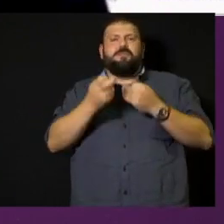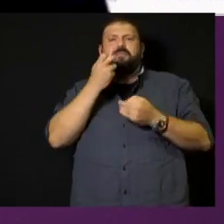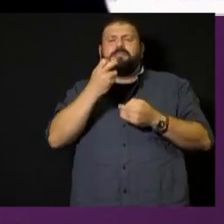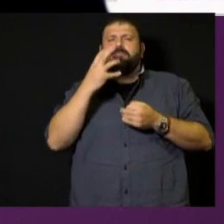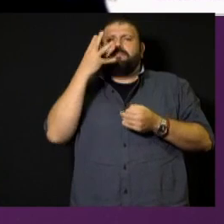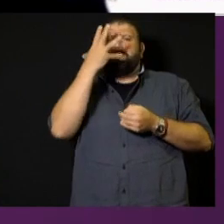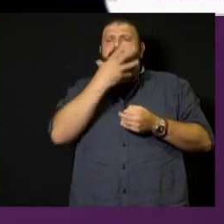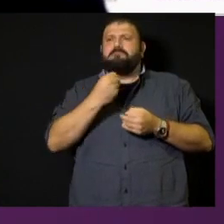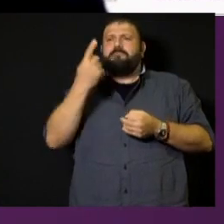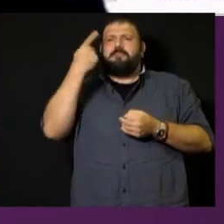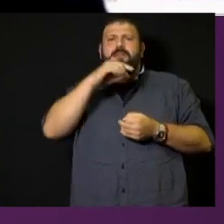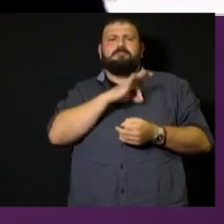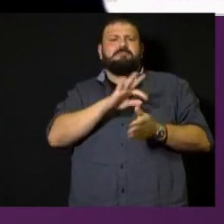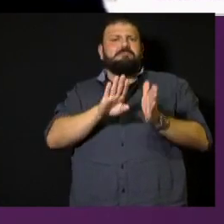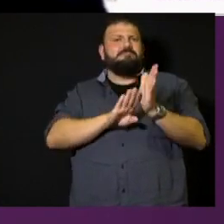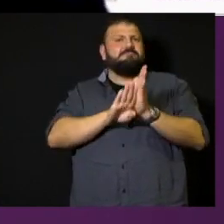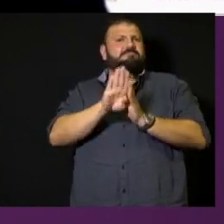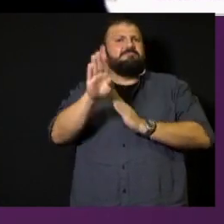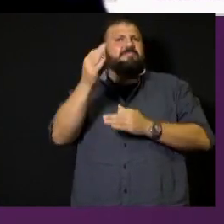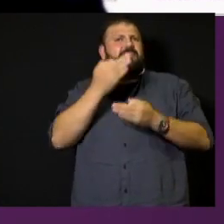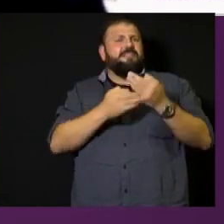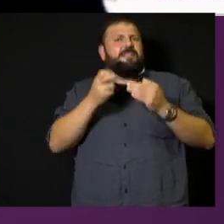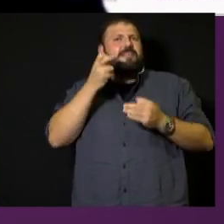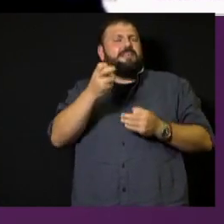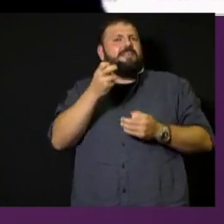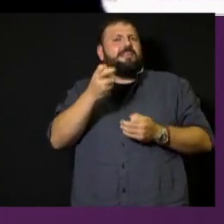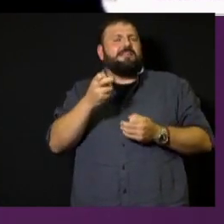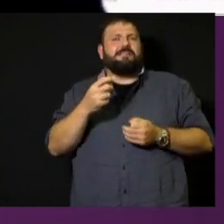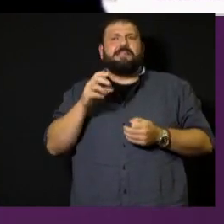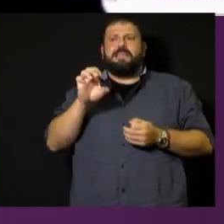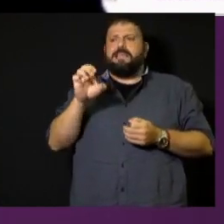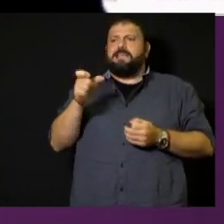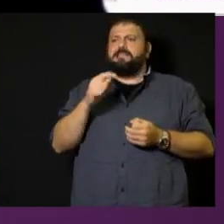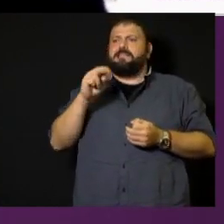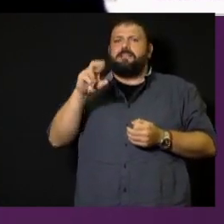excited with this famous word, success. I found